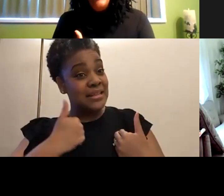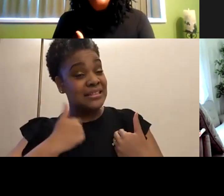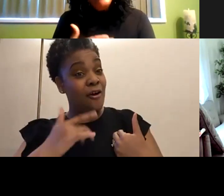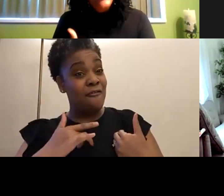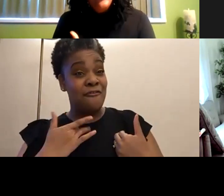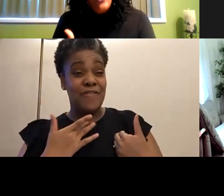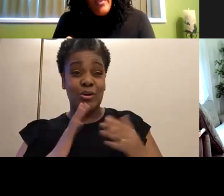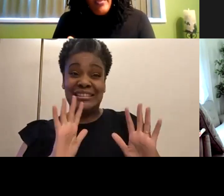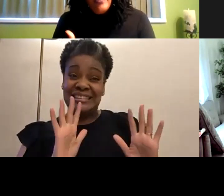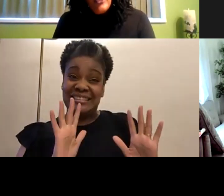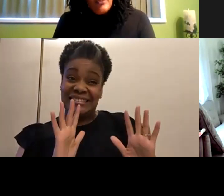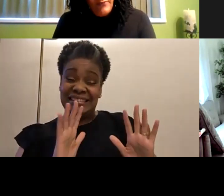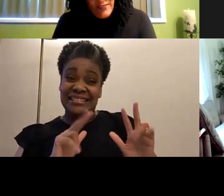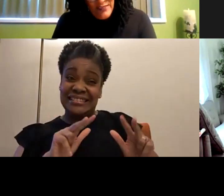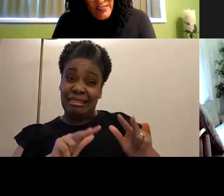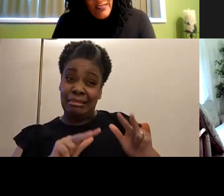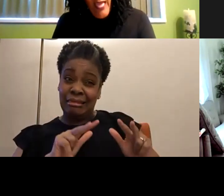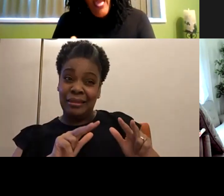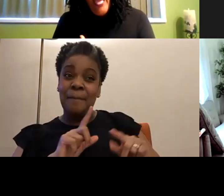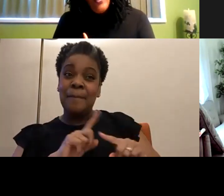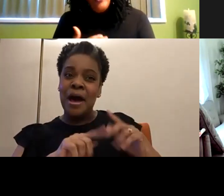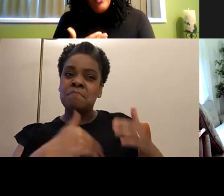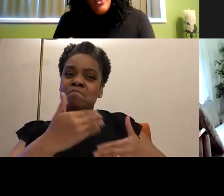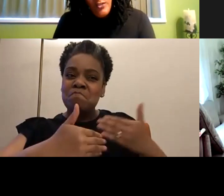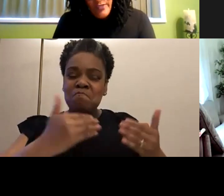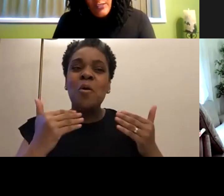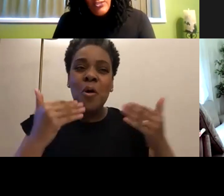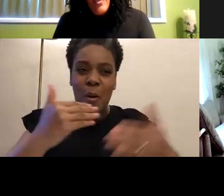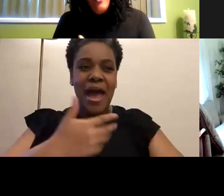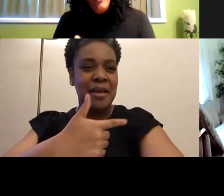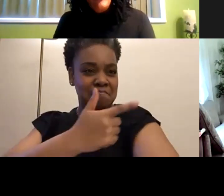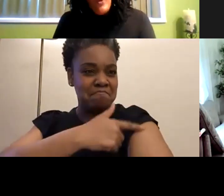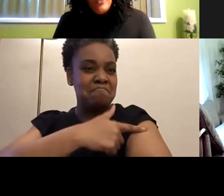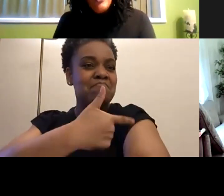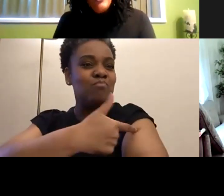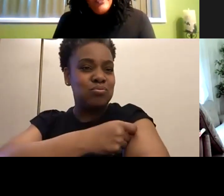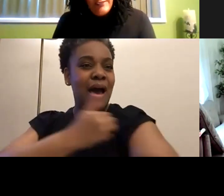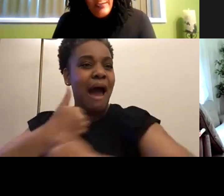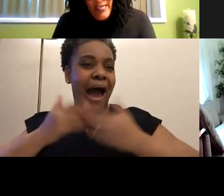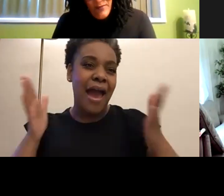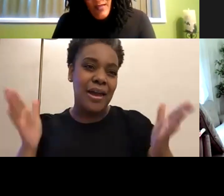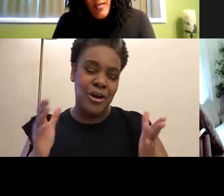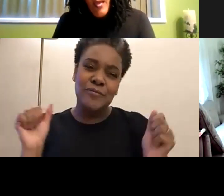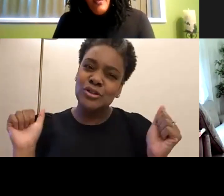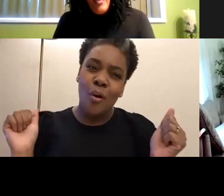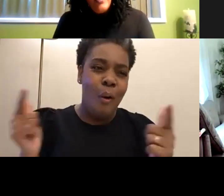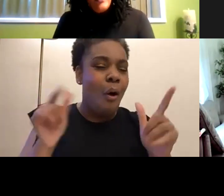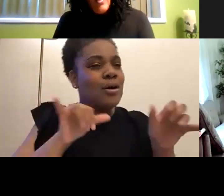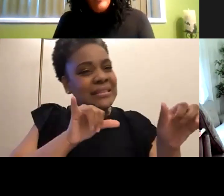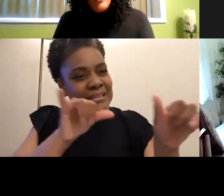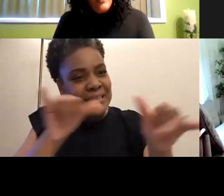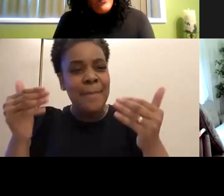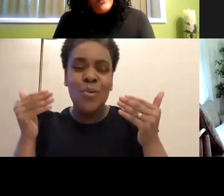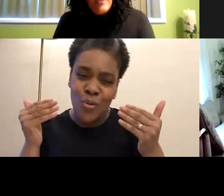And but I did go ahead and I took the vaccine, and I would encourage everyone to do the same. And